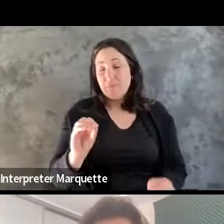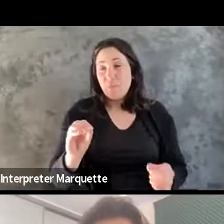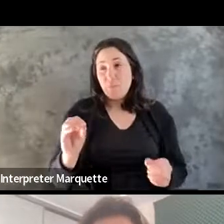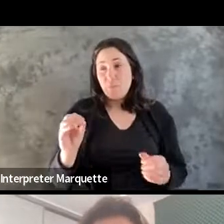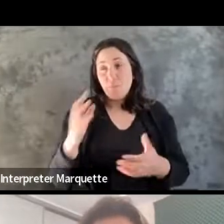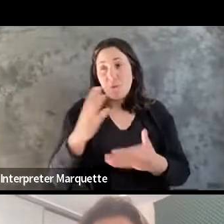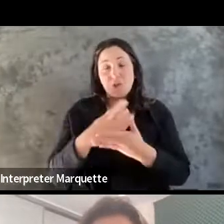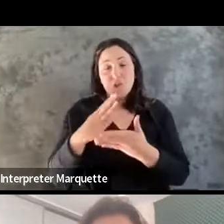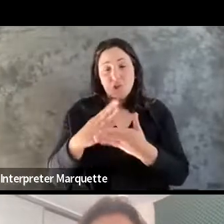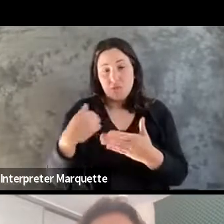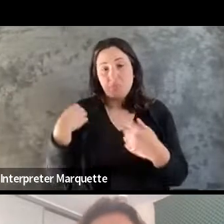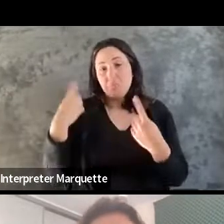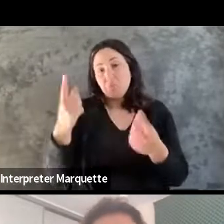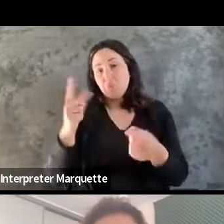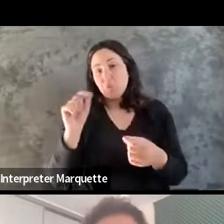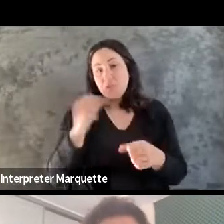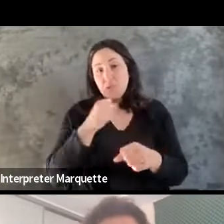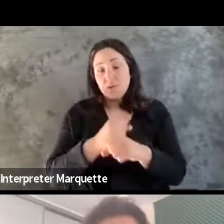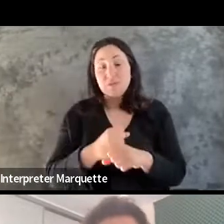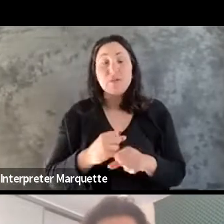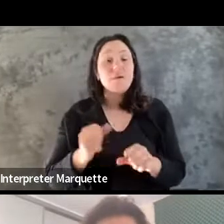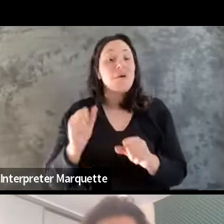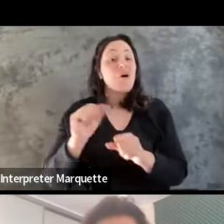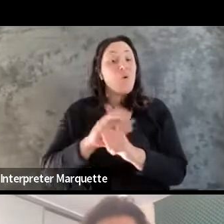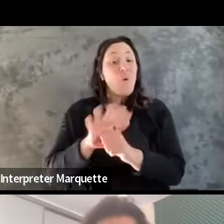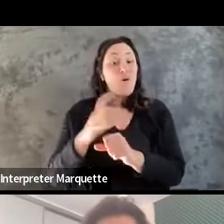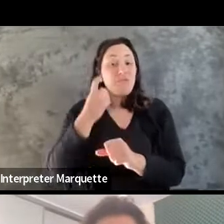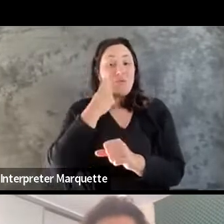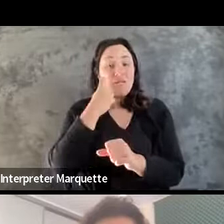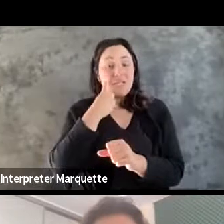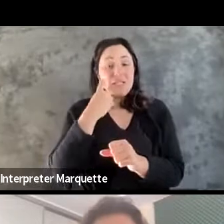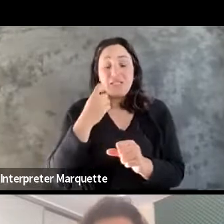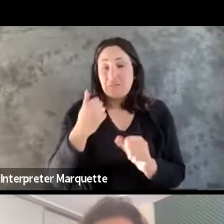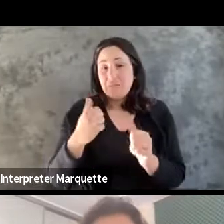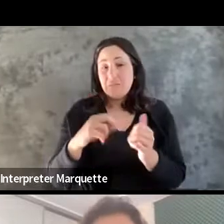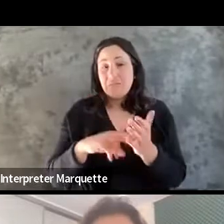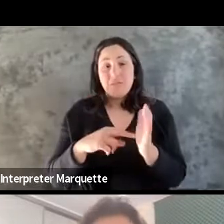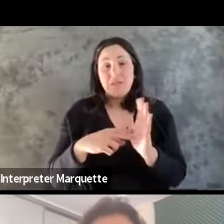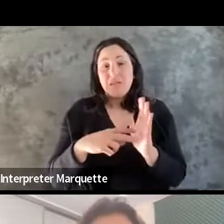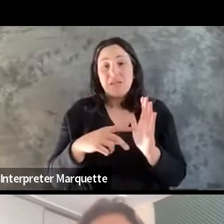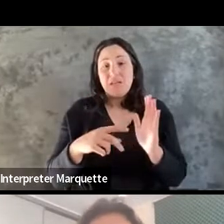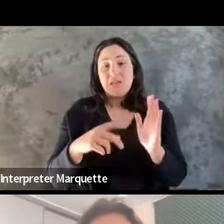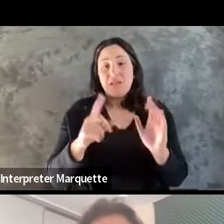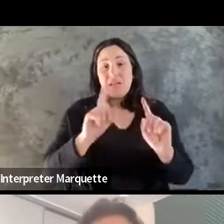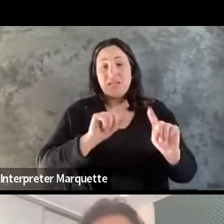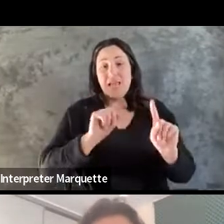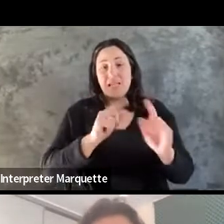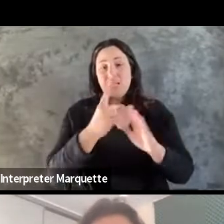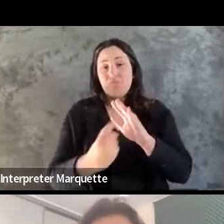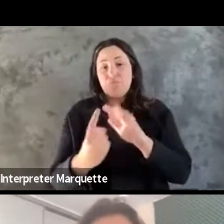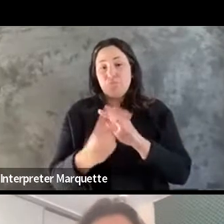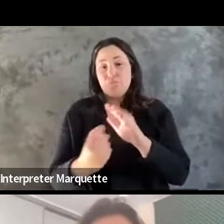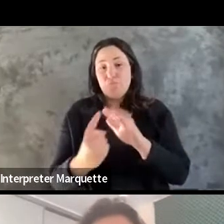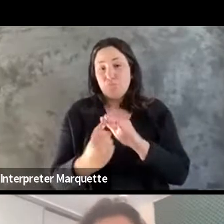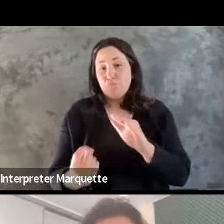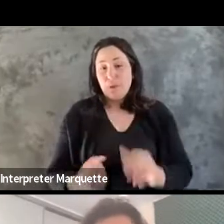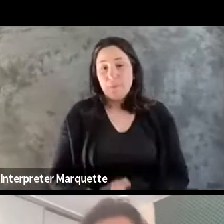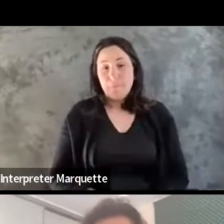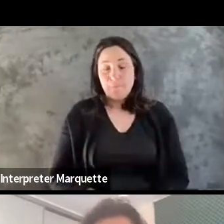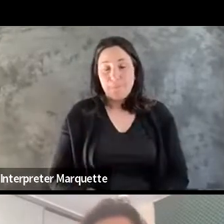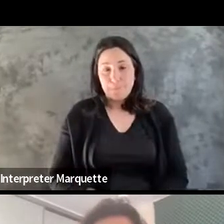years. But because of COVID, we've really been rocked attendance-wise. I mean, I can't think of a better word than rocked,